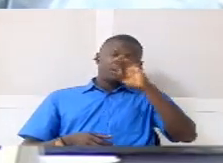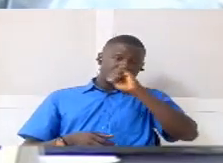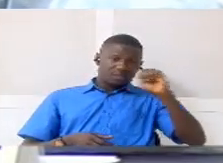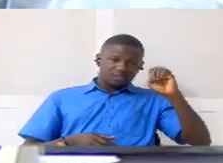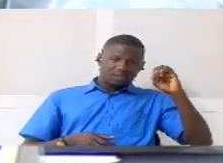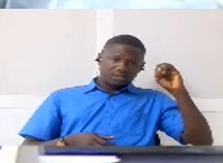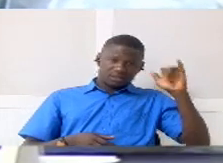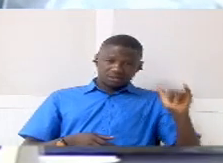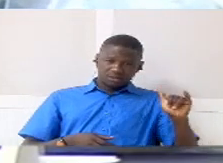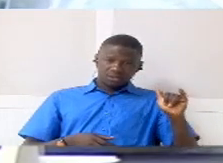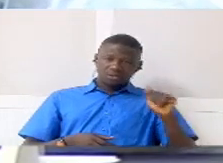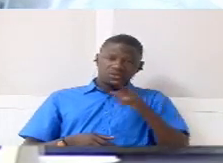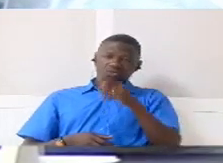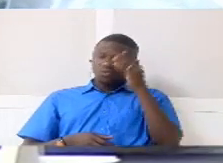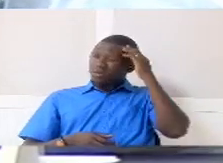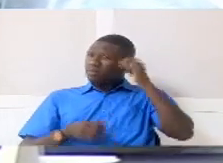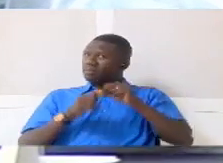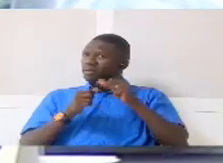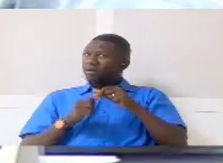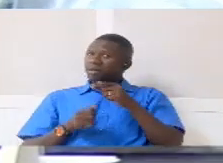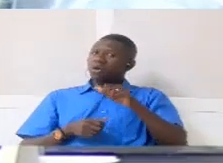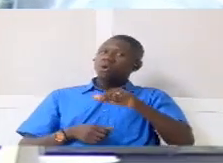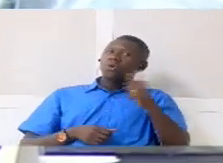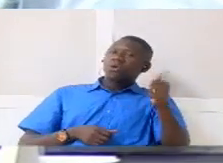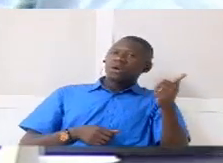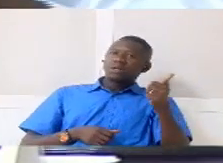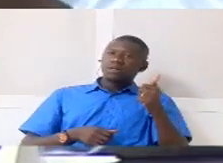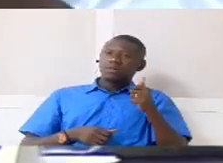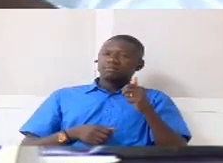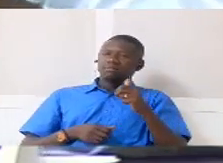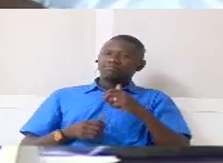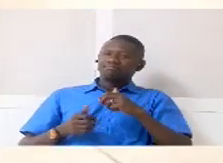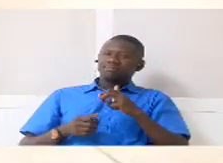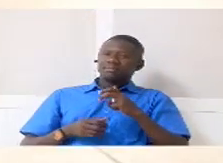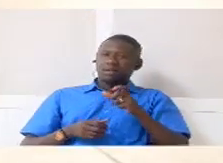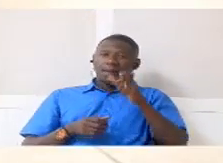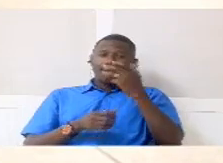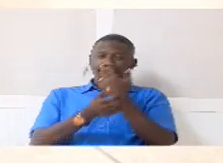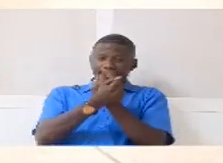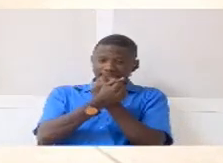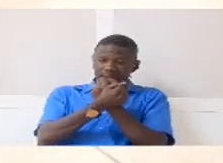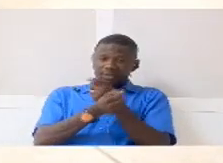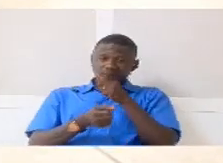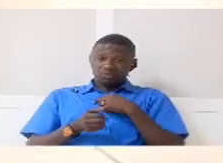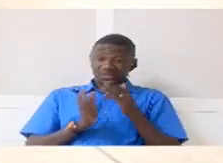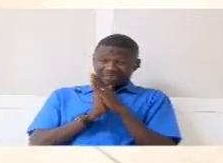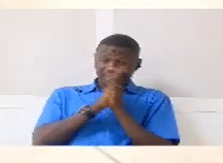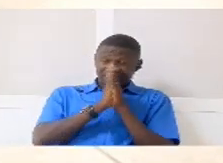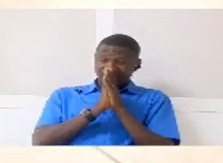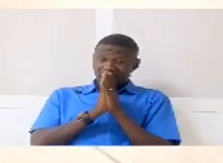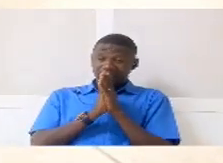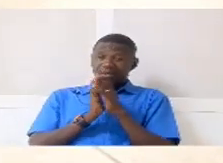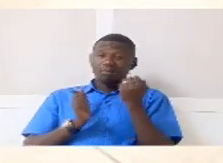admission of a prisoner was challenged because of the lack of documentation? Ni Ibrahim Asise la kuokola foisi bo kalama